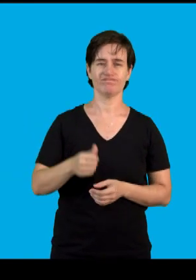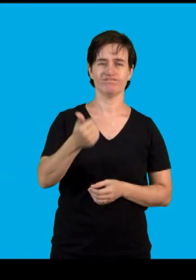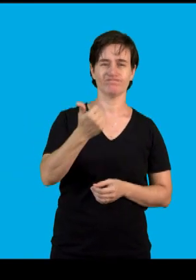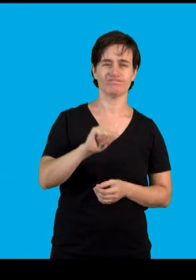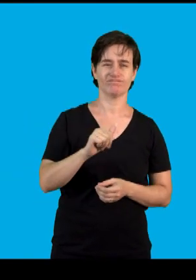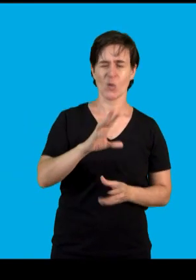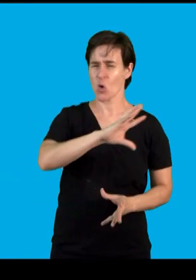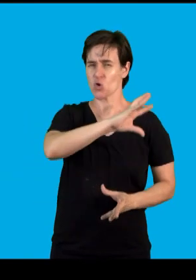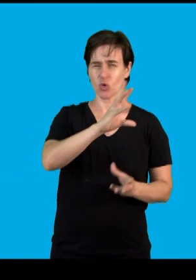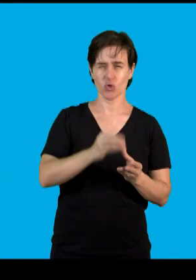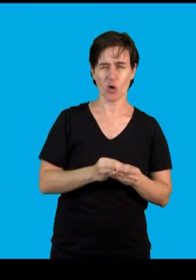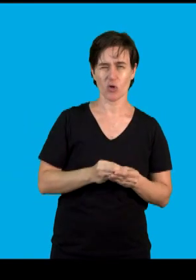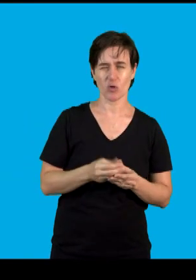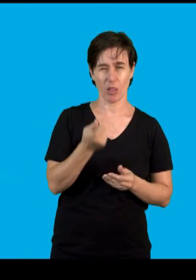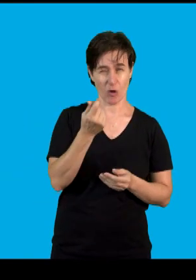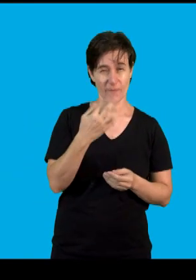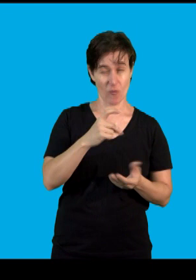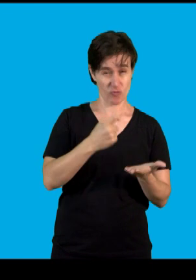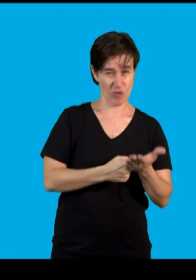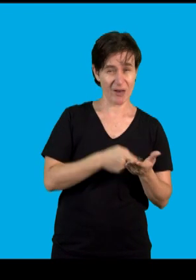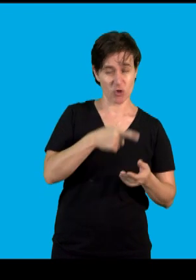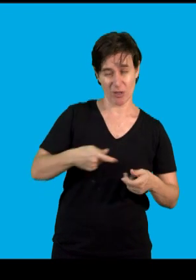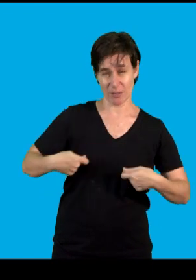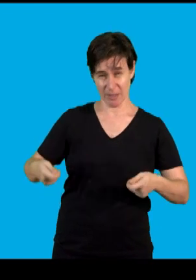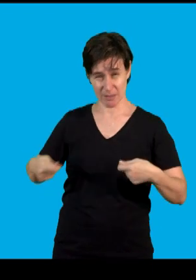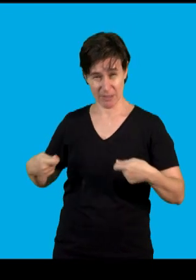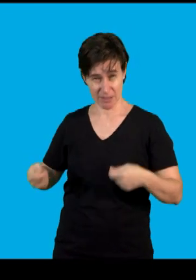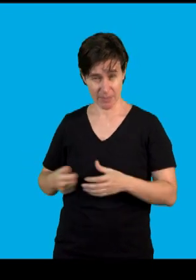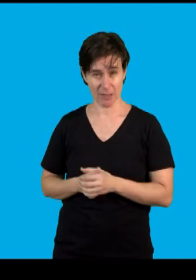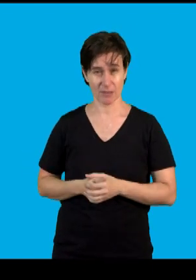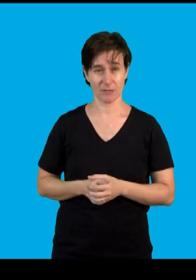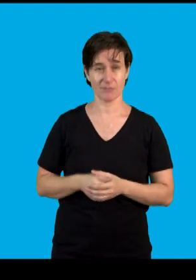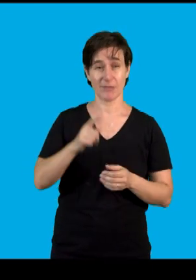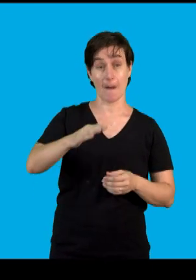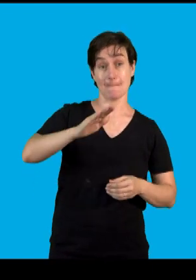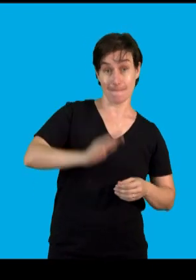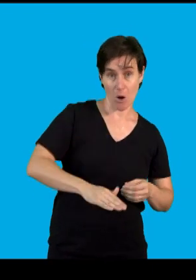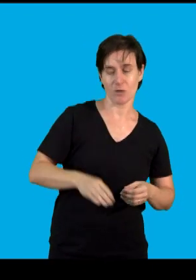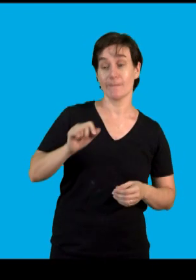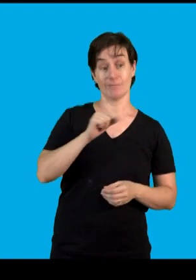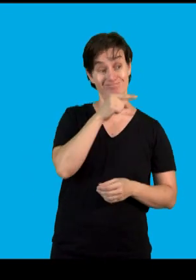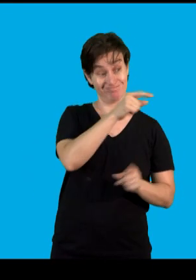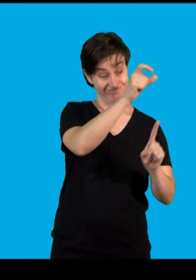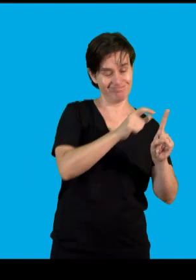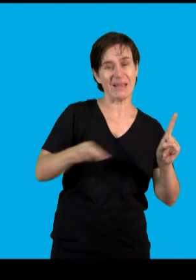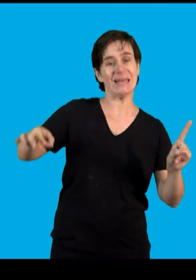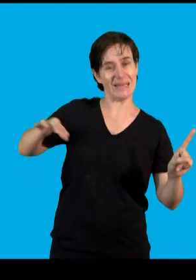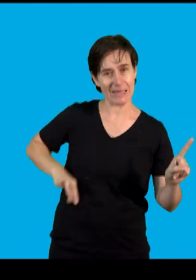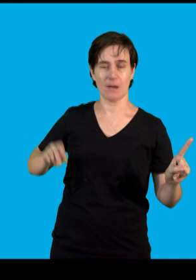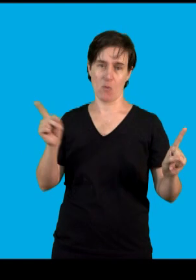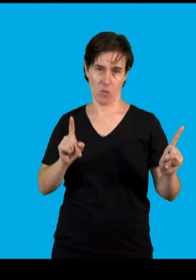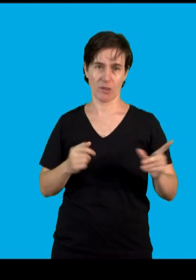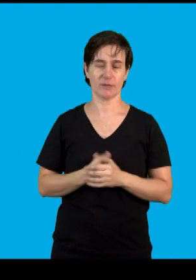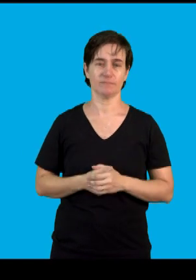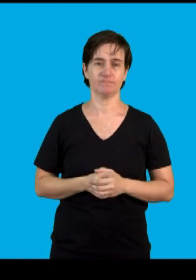350. And then the total cost in rands and the income is given for the amount of